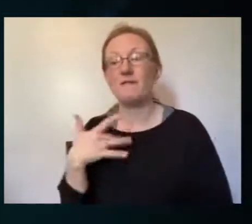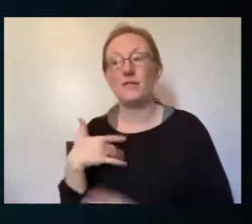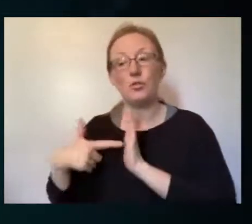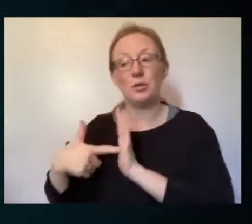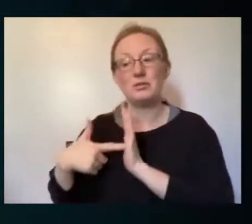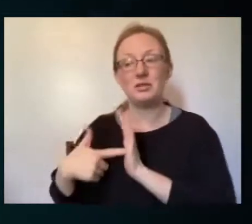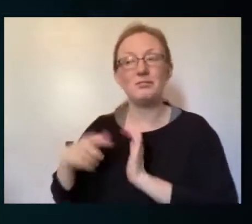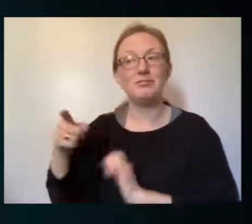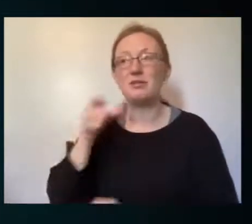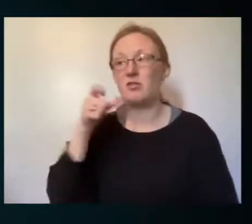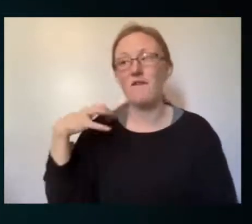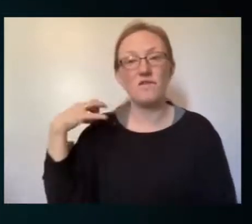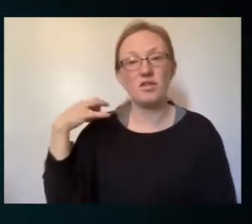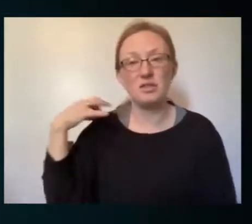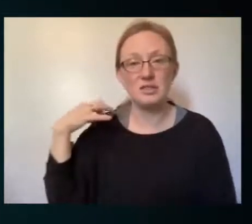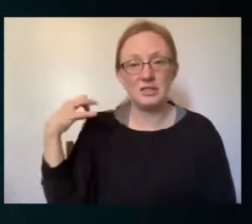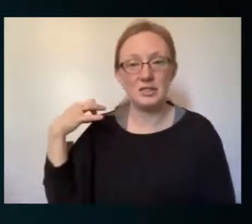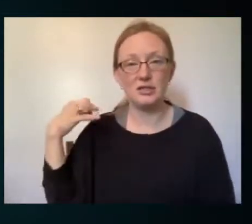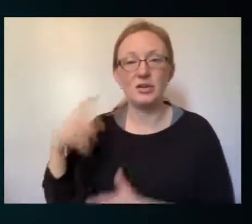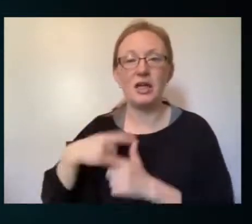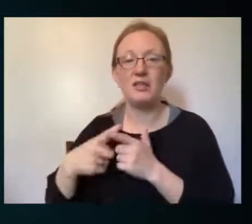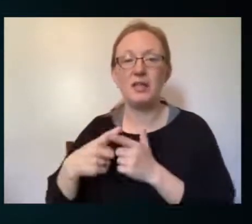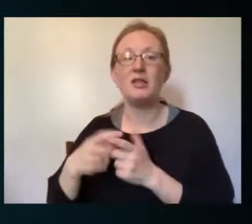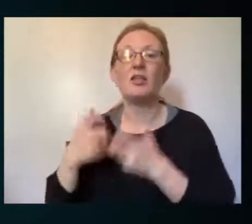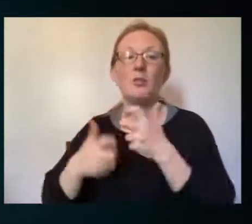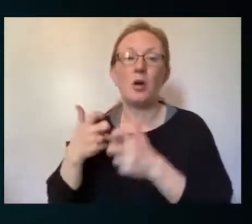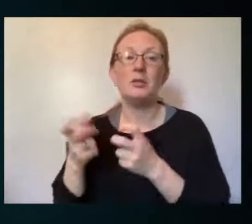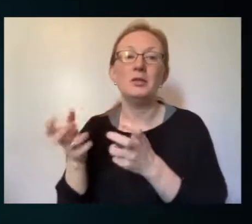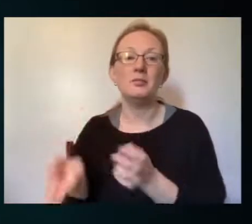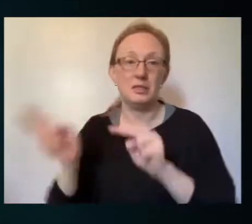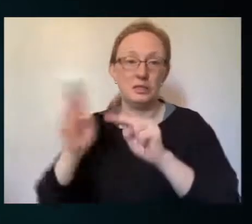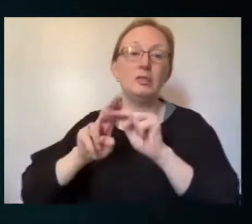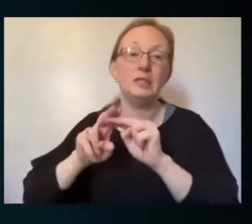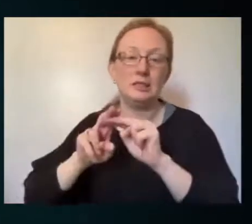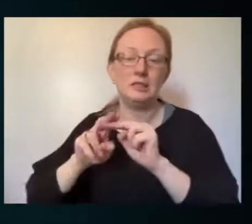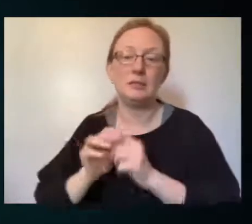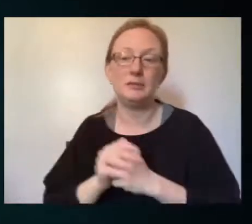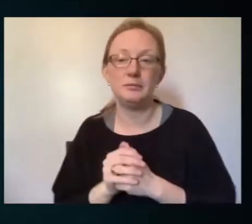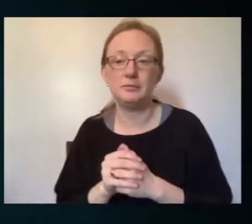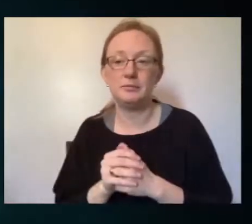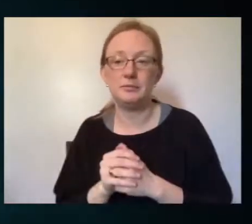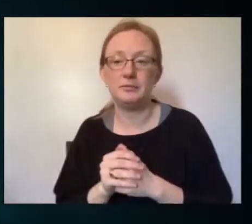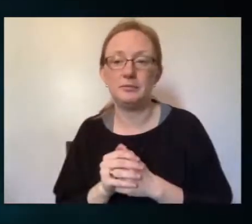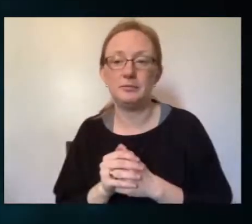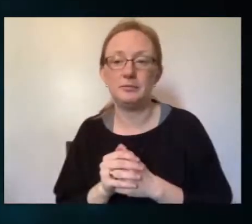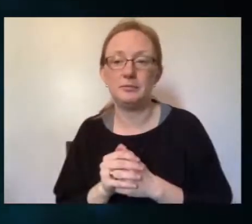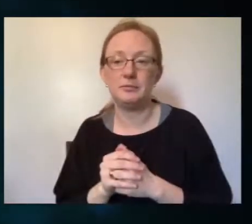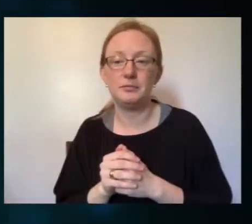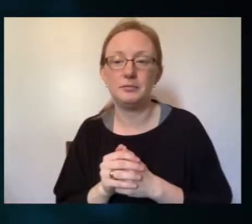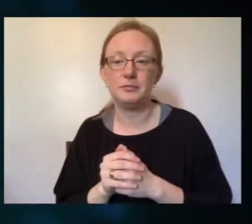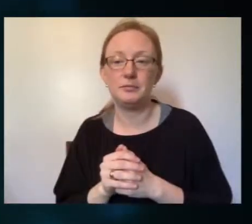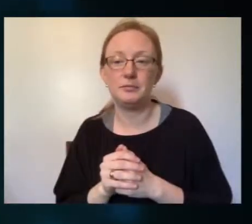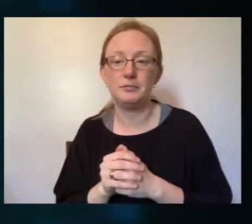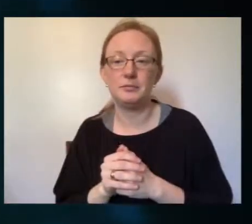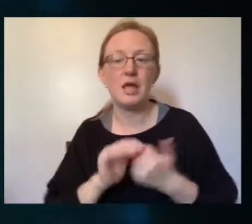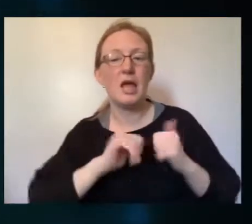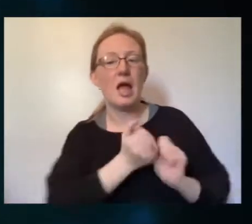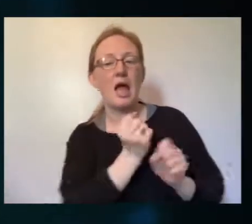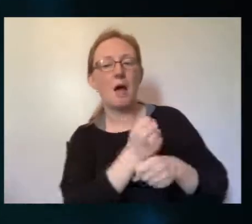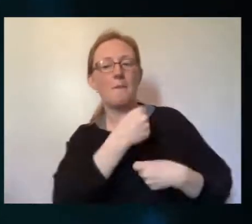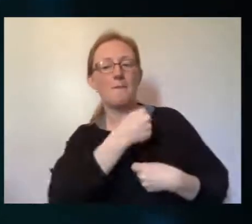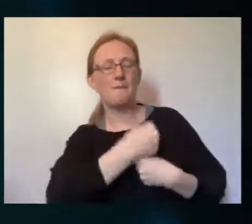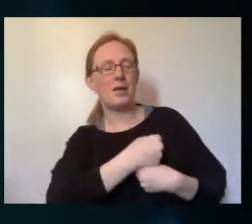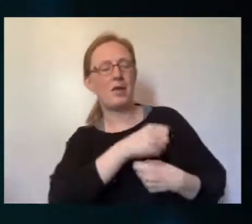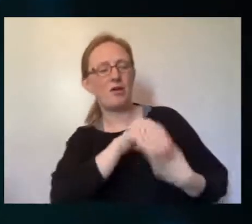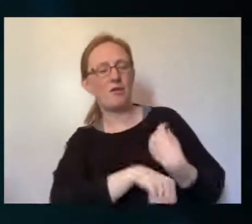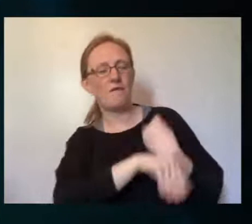they don't volunteer and the gulf increases. And the question, how do we make virtual conferences a